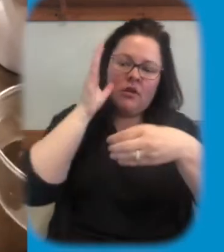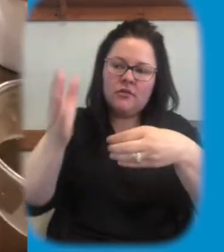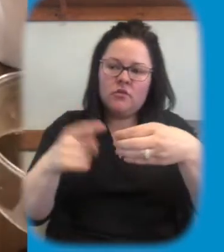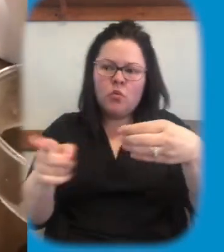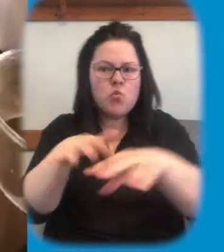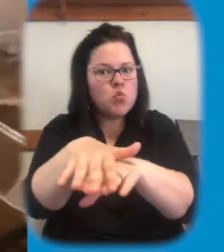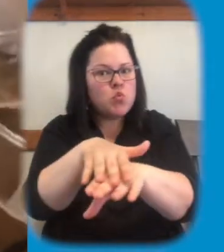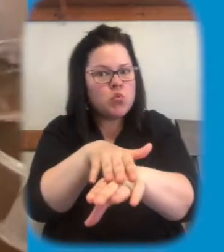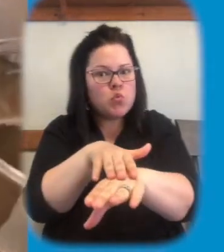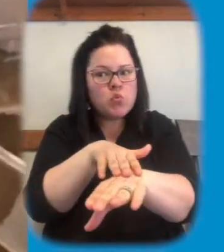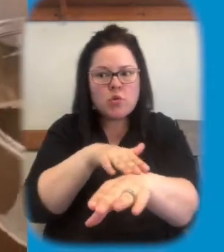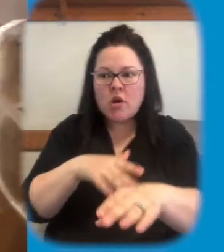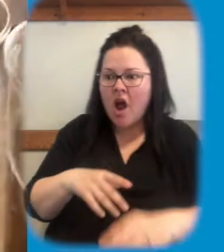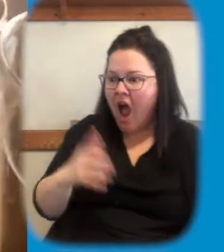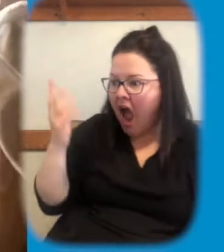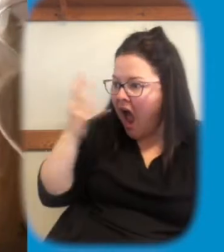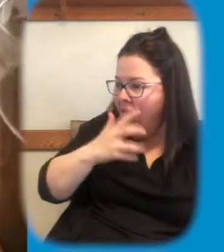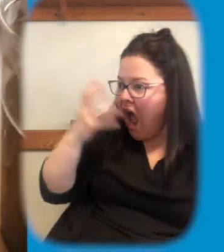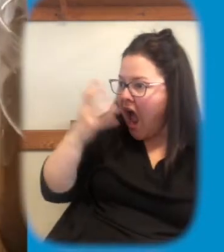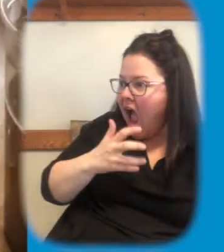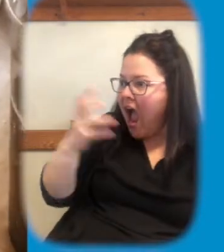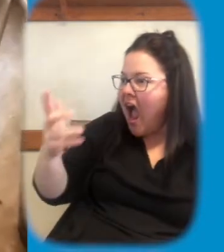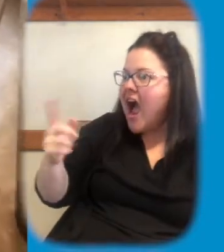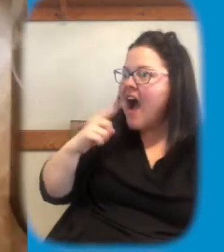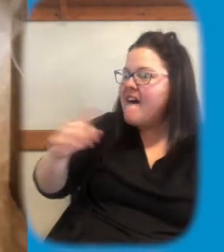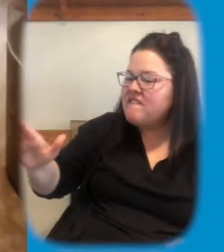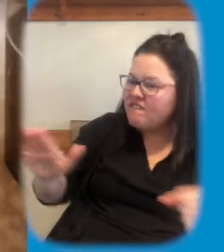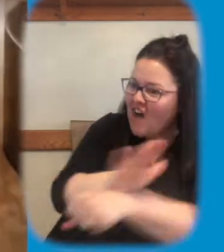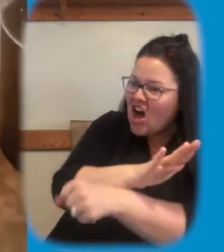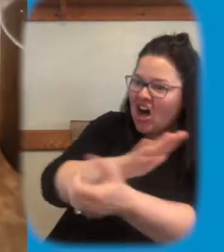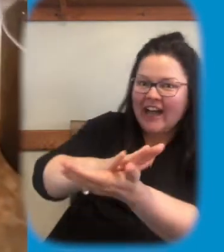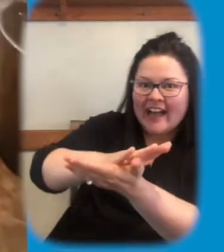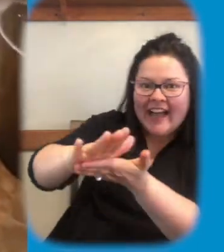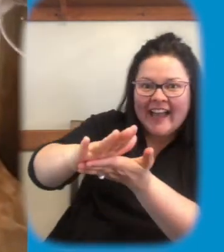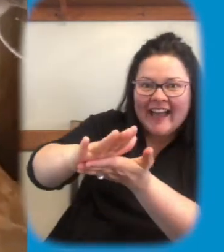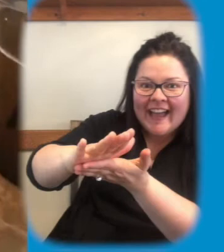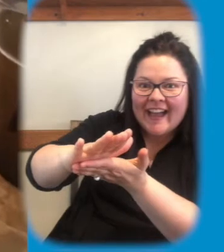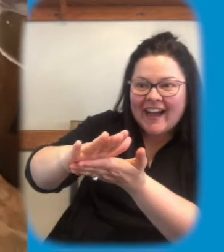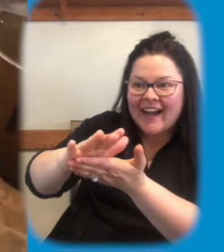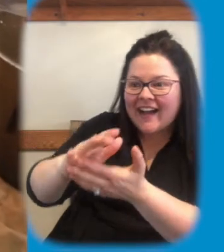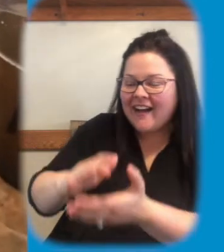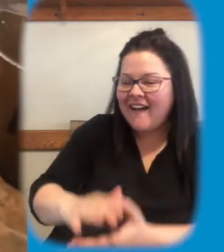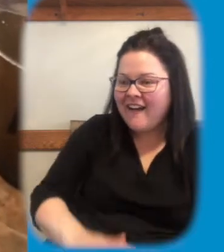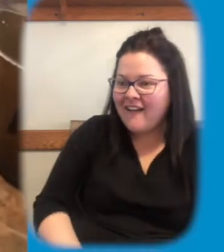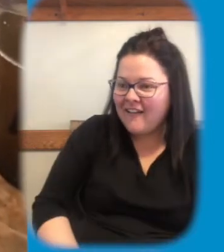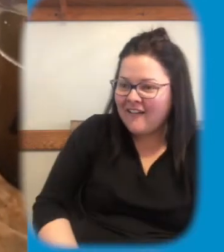stuff. Oh, it's taking its time. Totally clean.